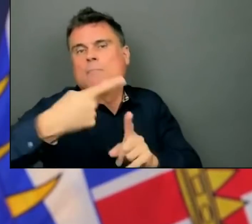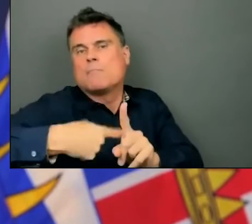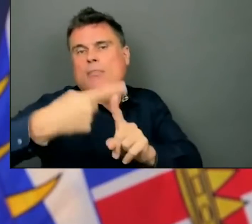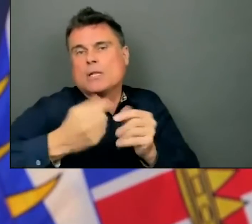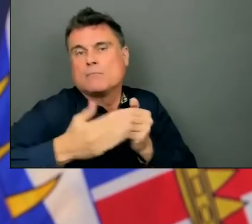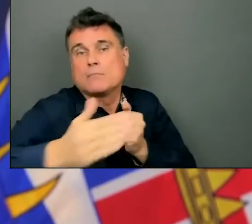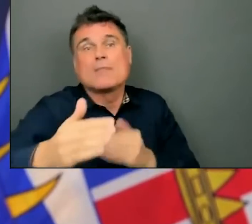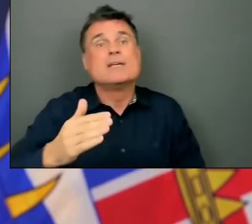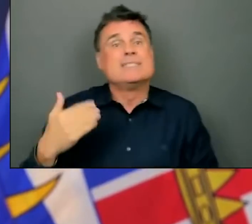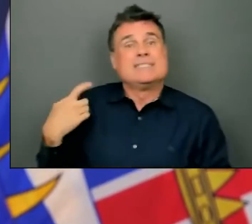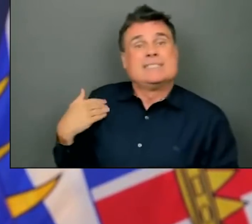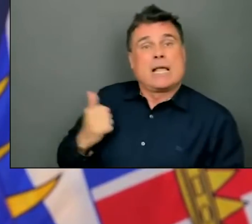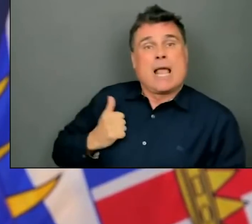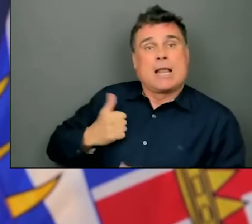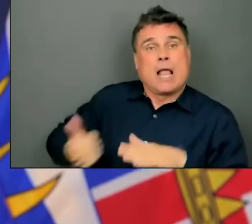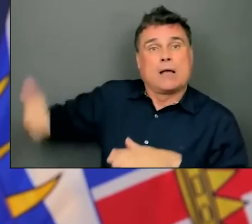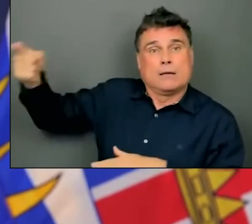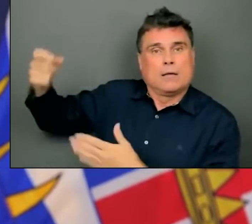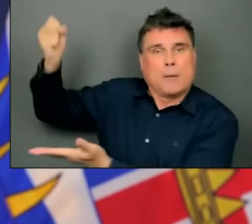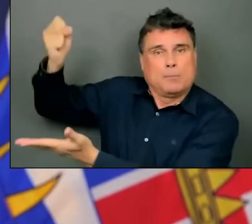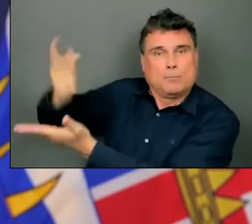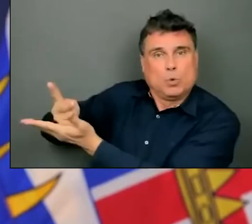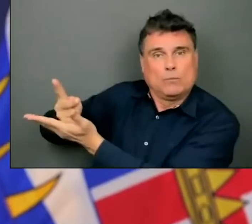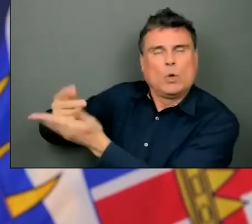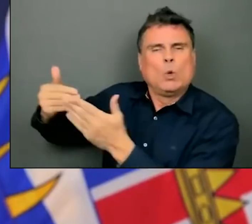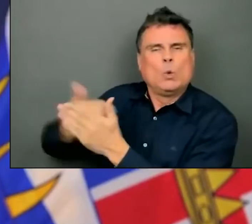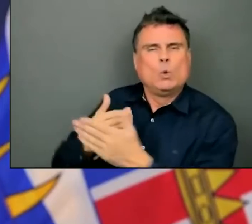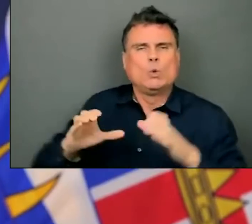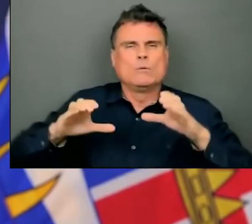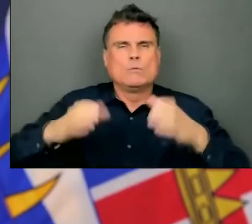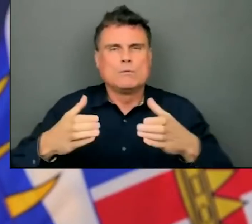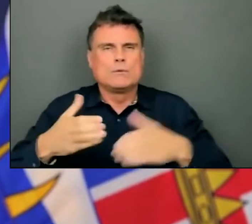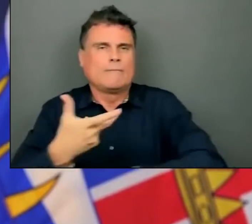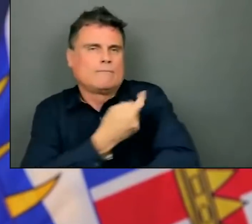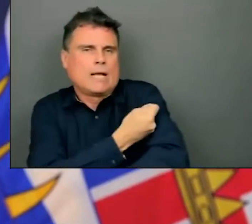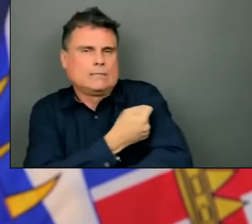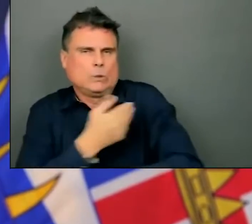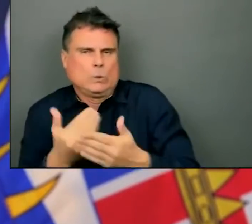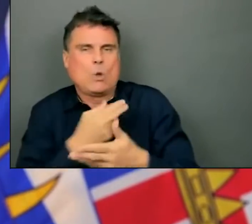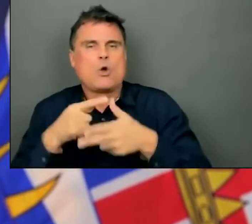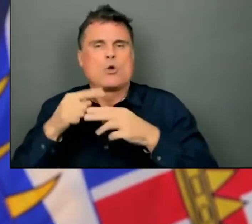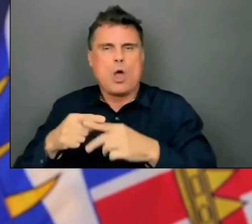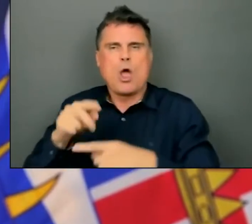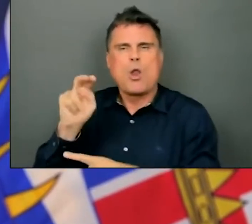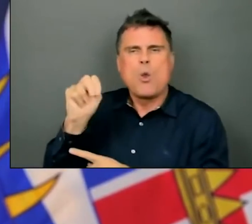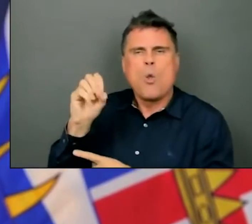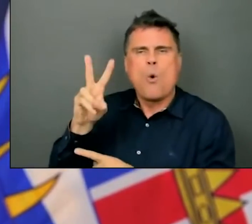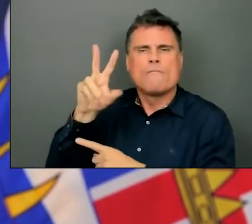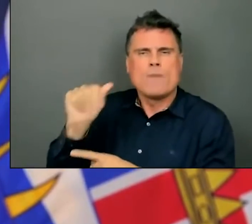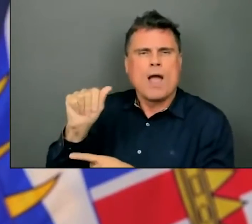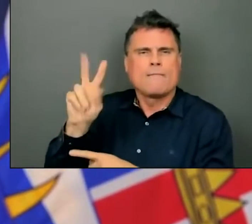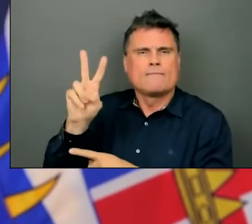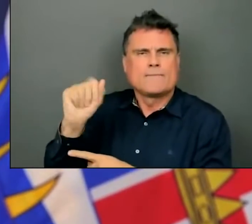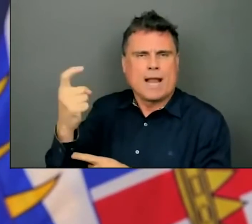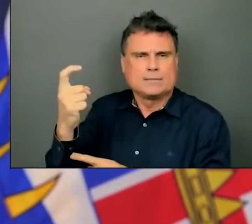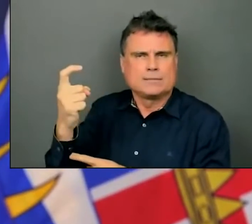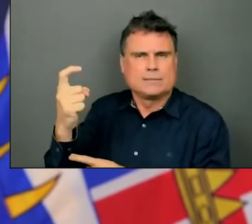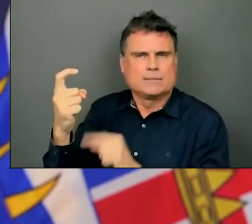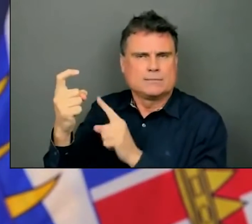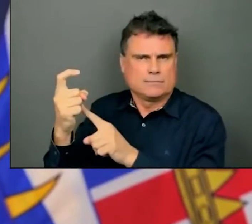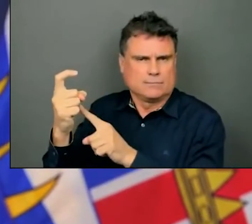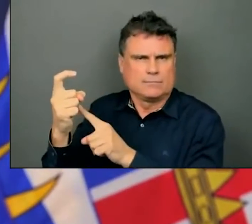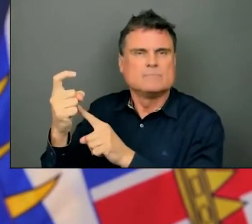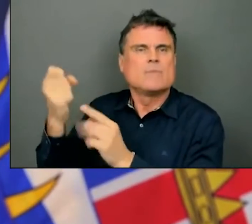for use a new class of vaccinations, one called Novavax. This will